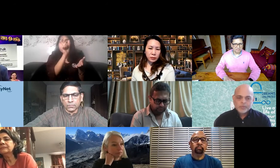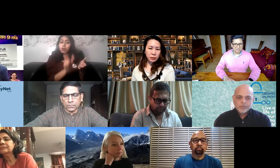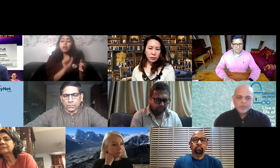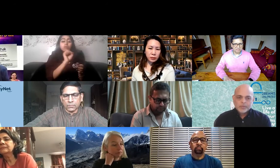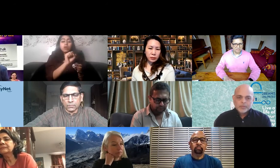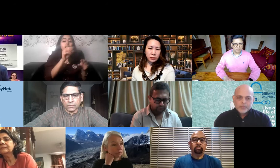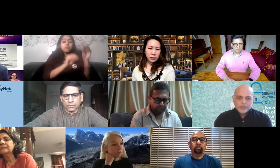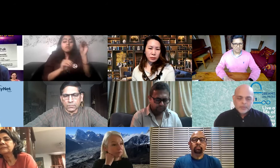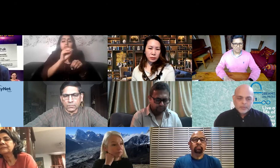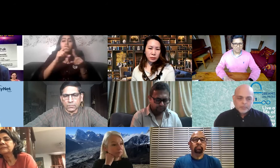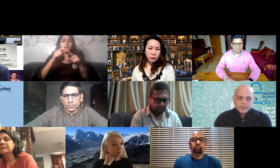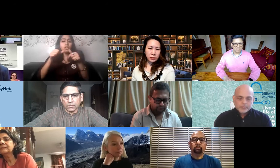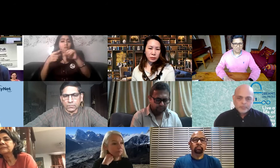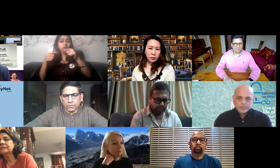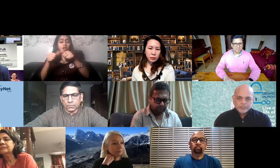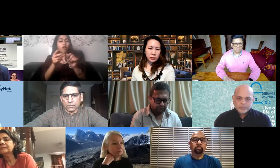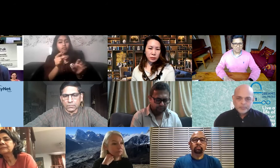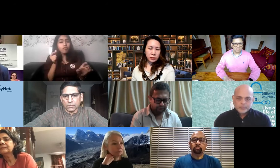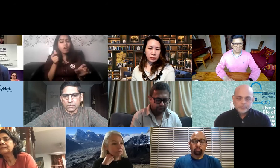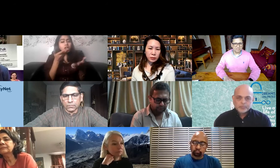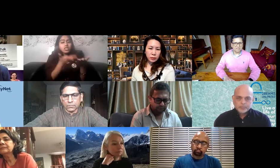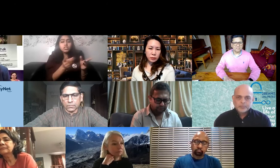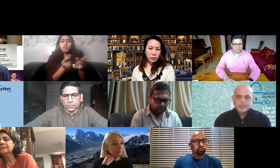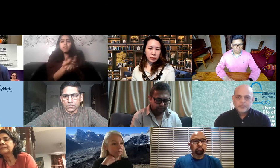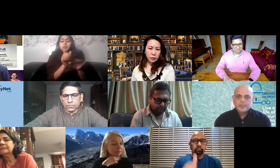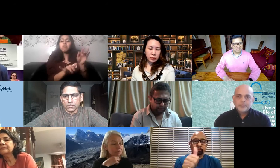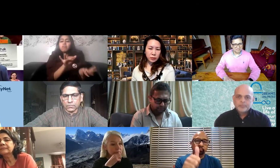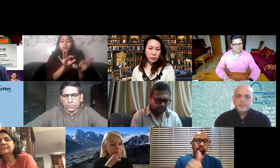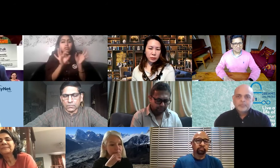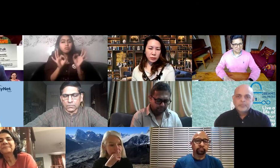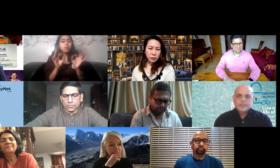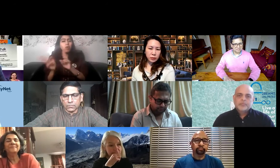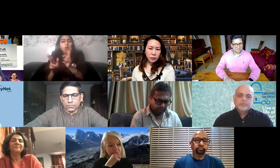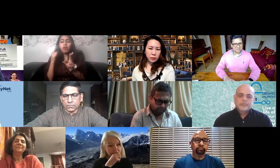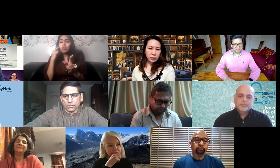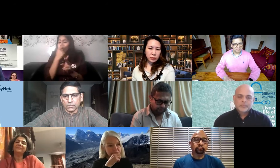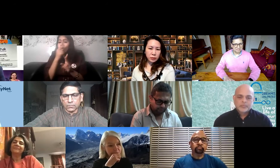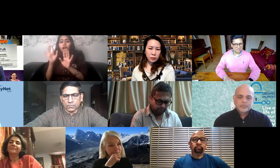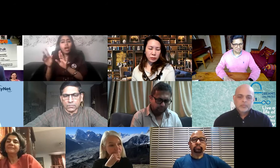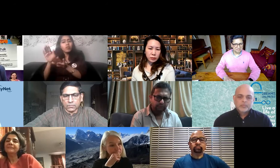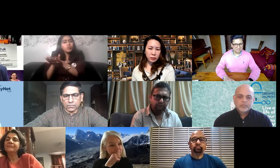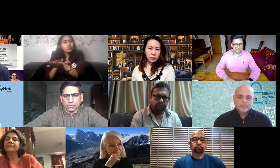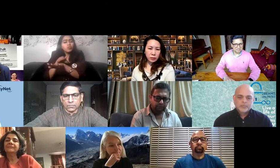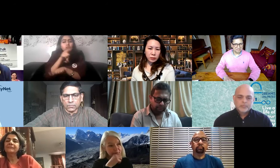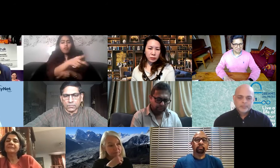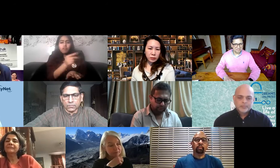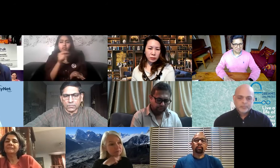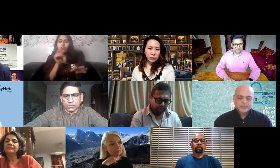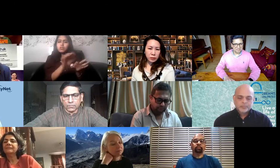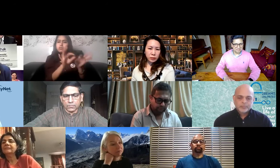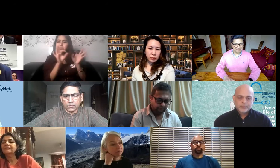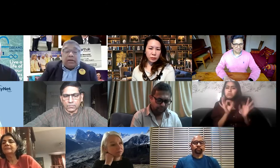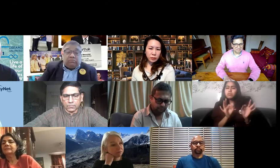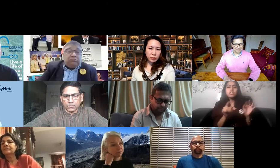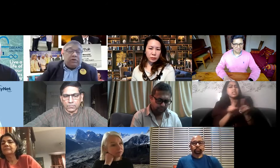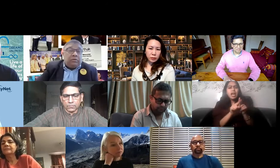data, and they were 10 times faster than a normal human being. So these sort of things are there. We are not only doing a favor to